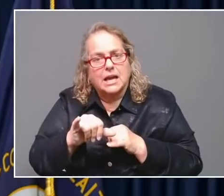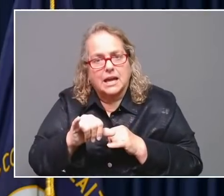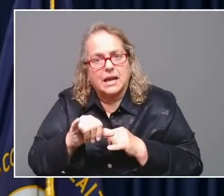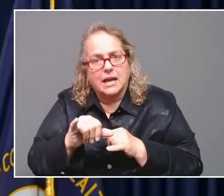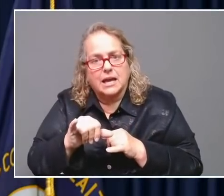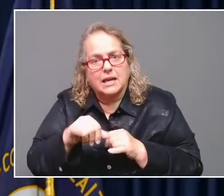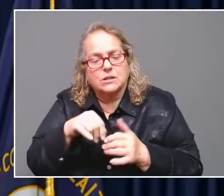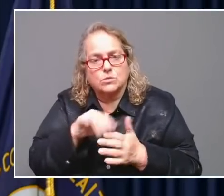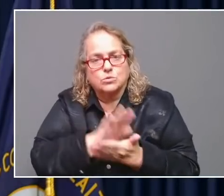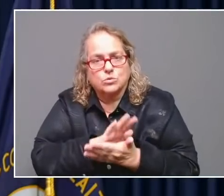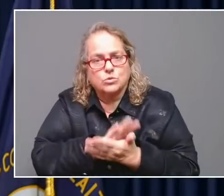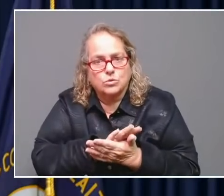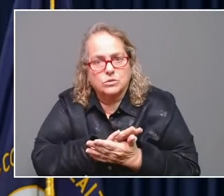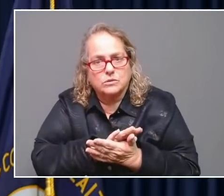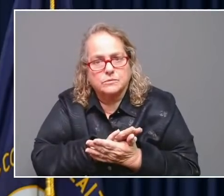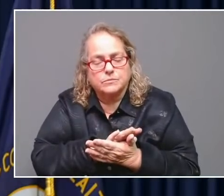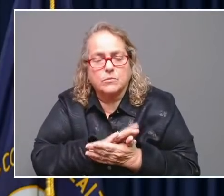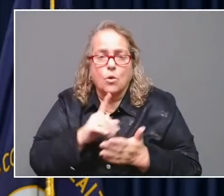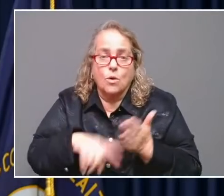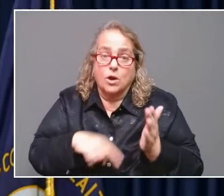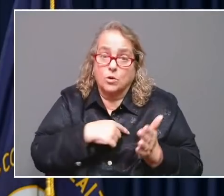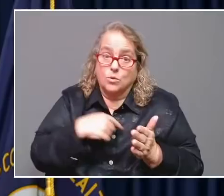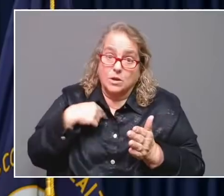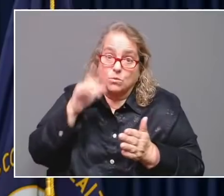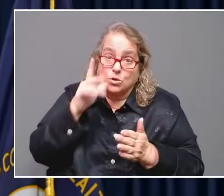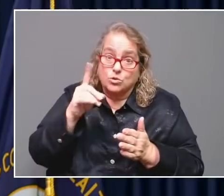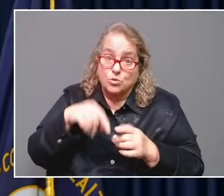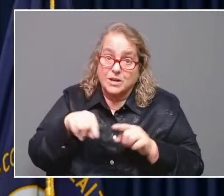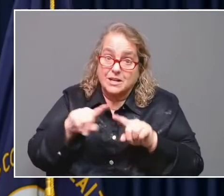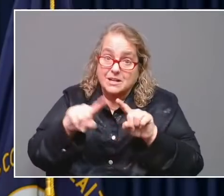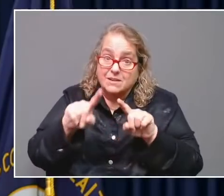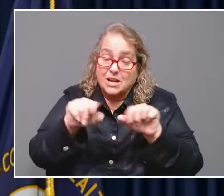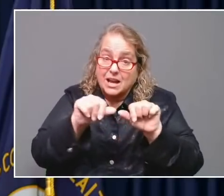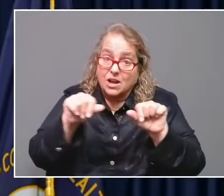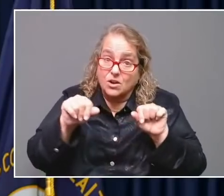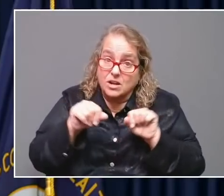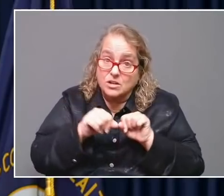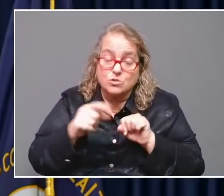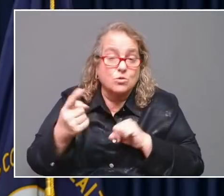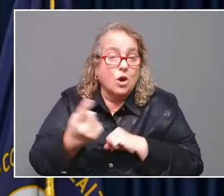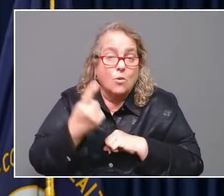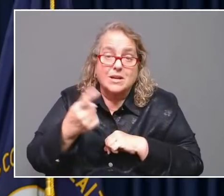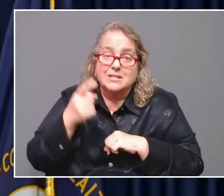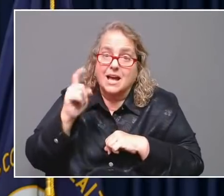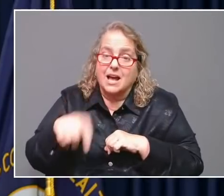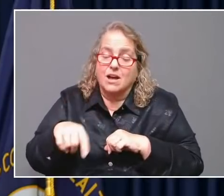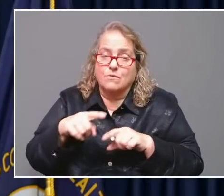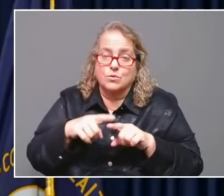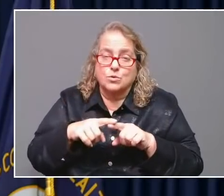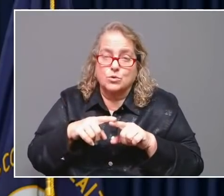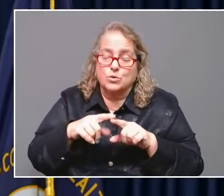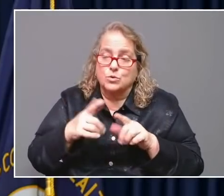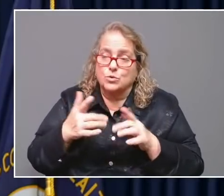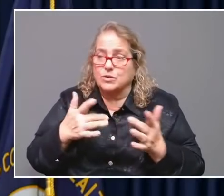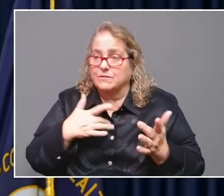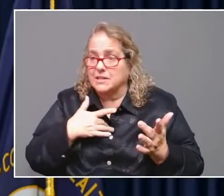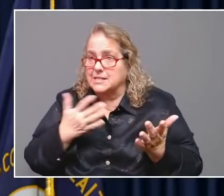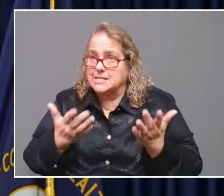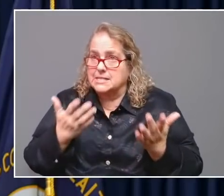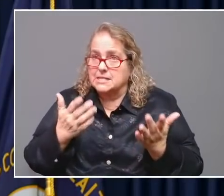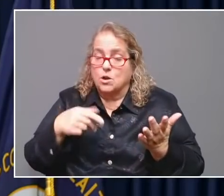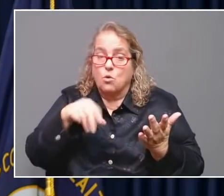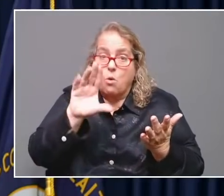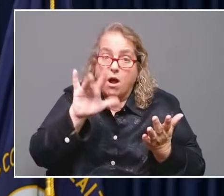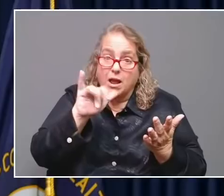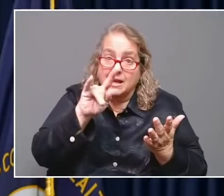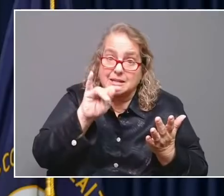school. What we would do in other areas, you always have to weigh the quality of the